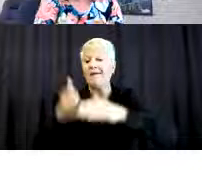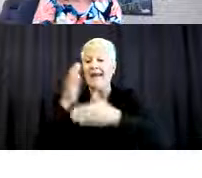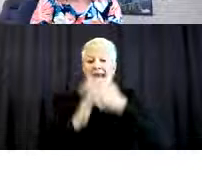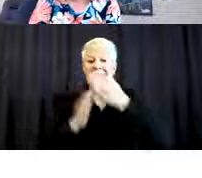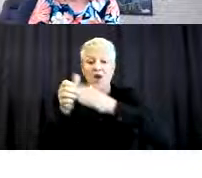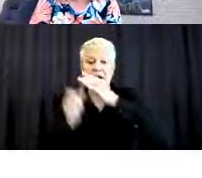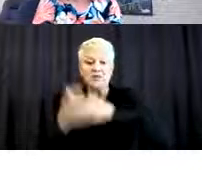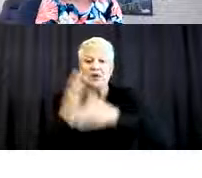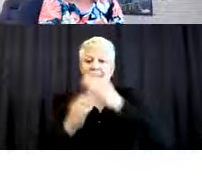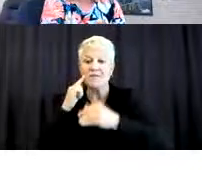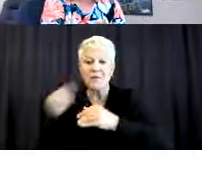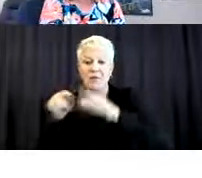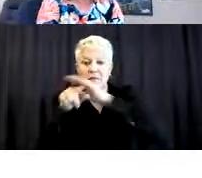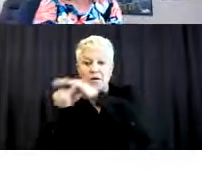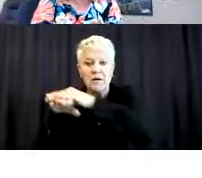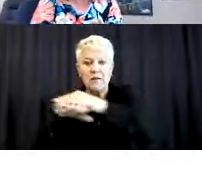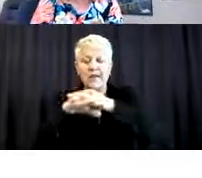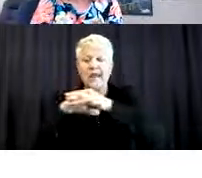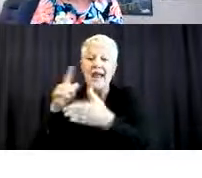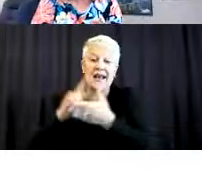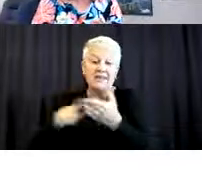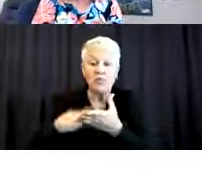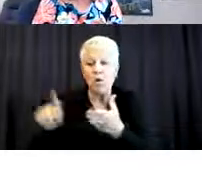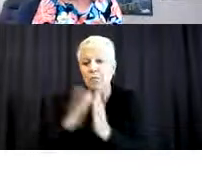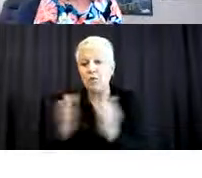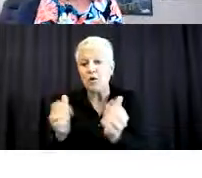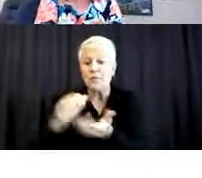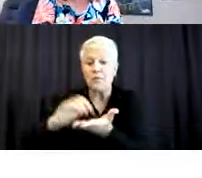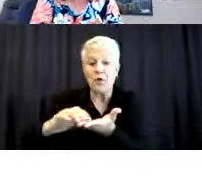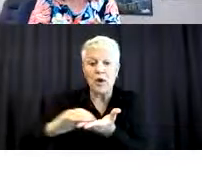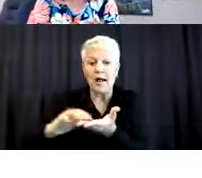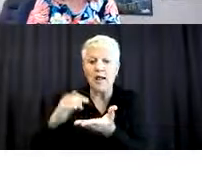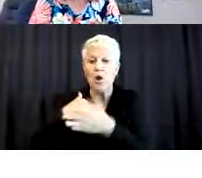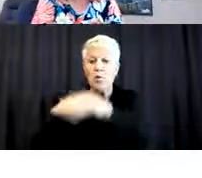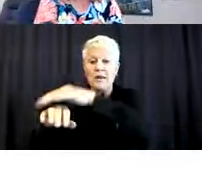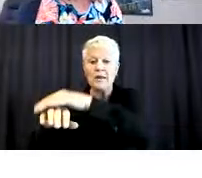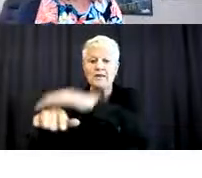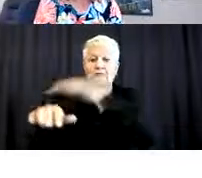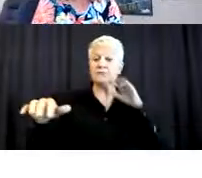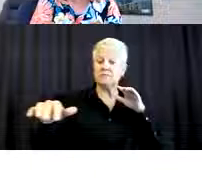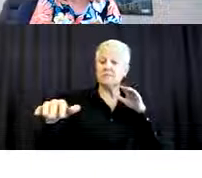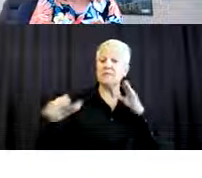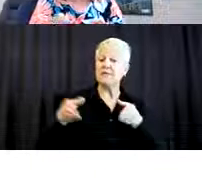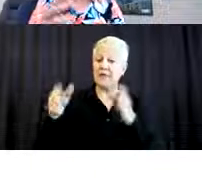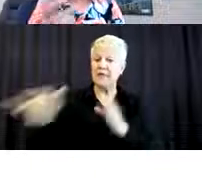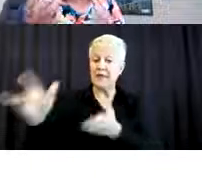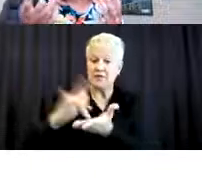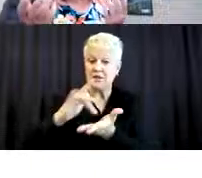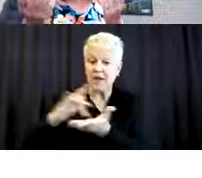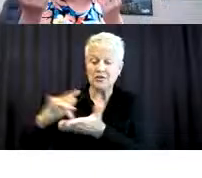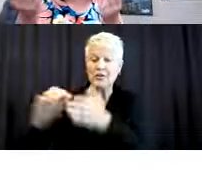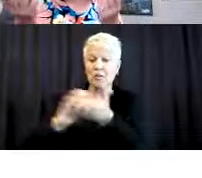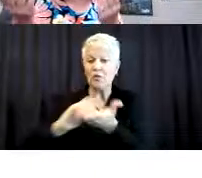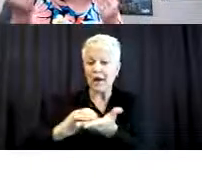For exploring books that might have braille in them, we can pull our hand back and let them touch the bumpy dots. A lot